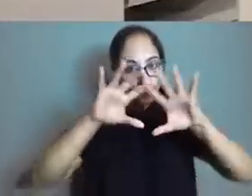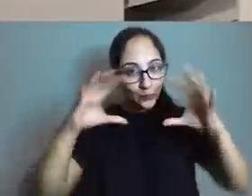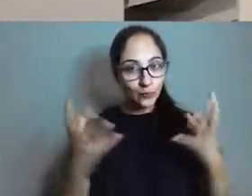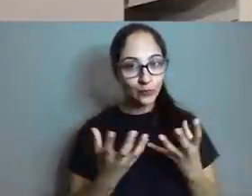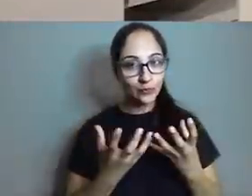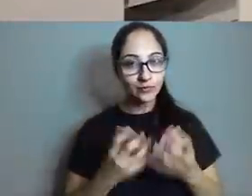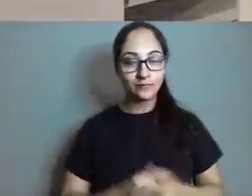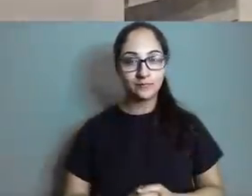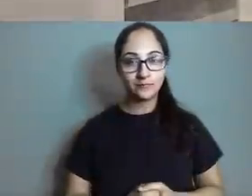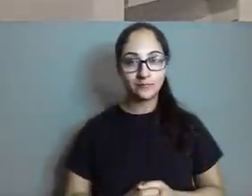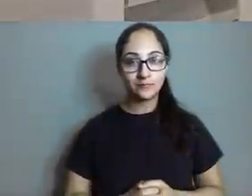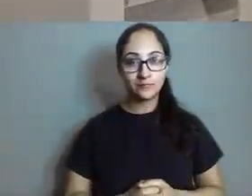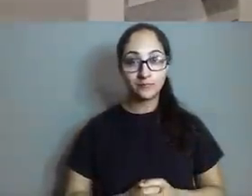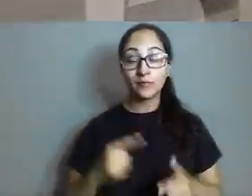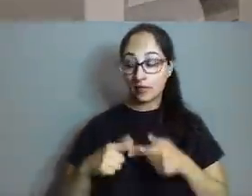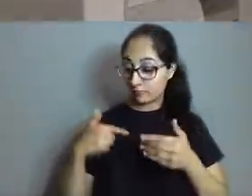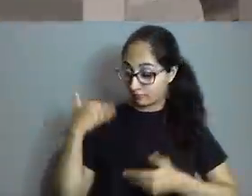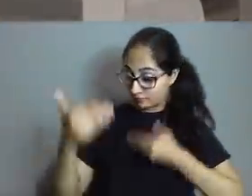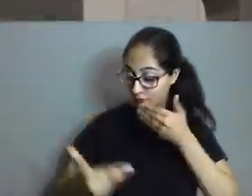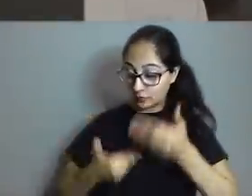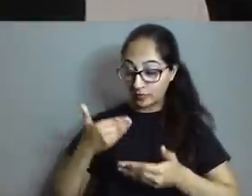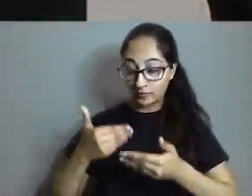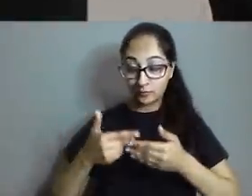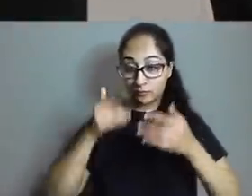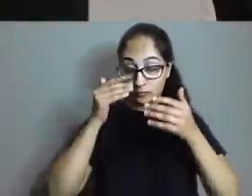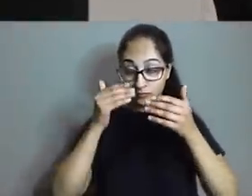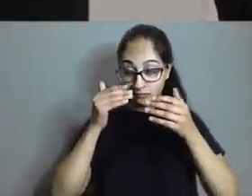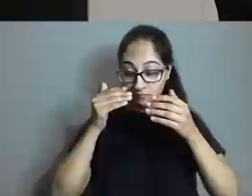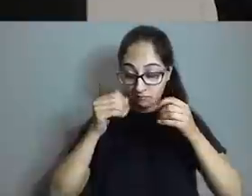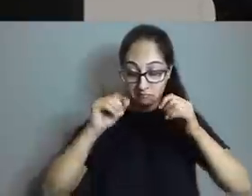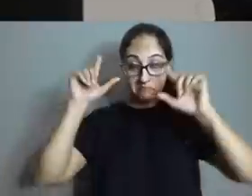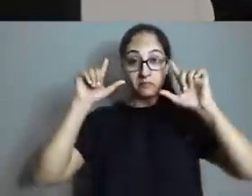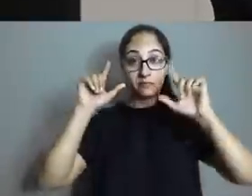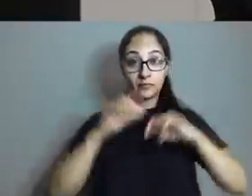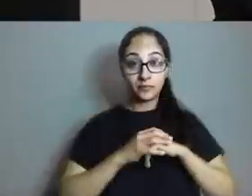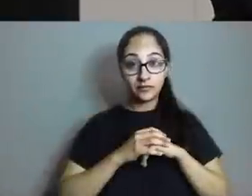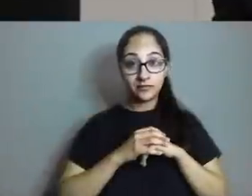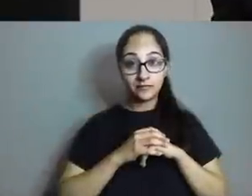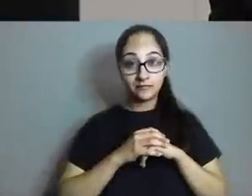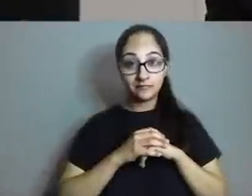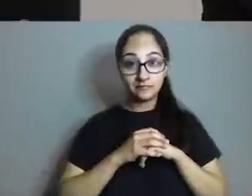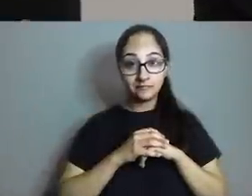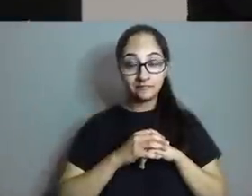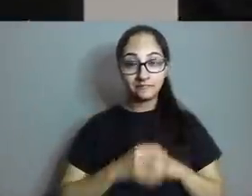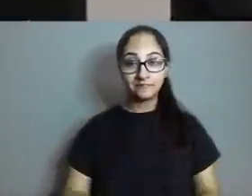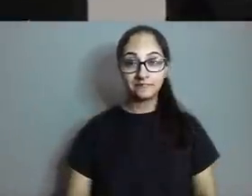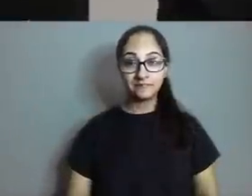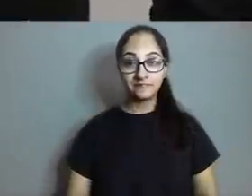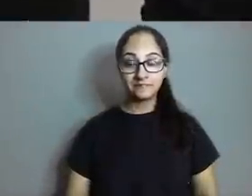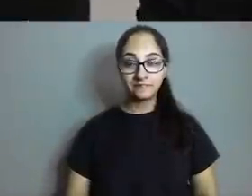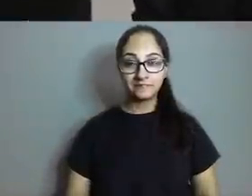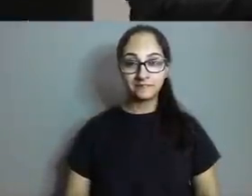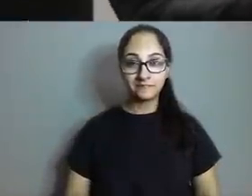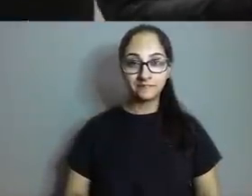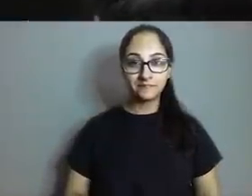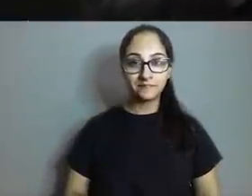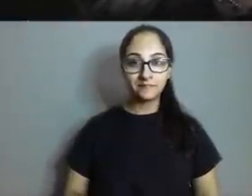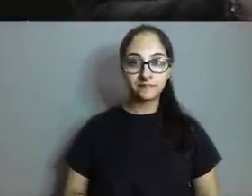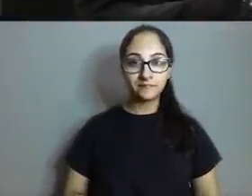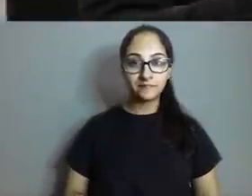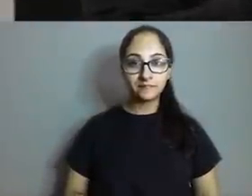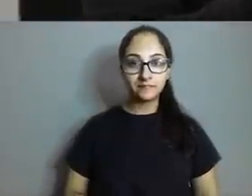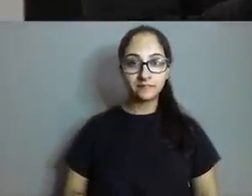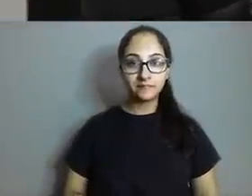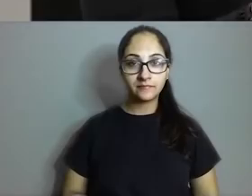jamaat and so that that process was was eye-opening in in terms of how we work